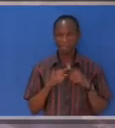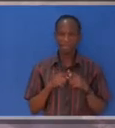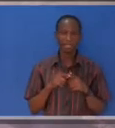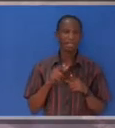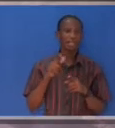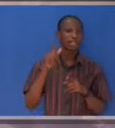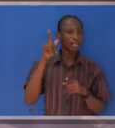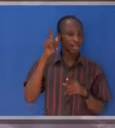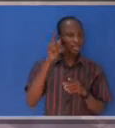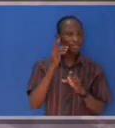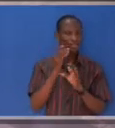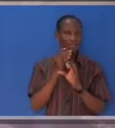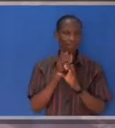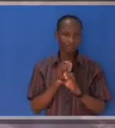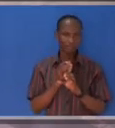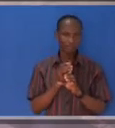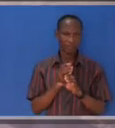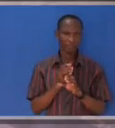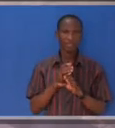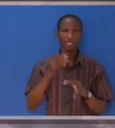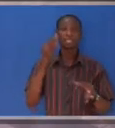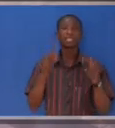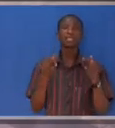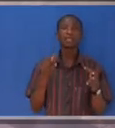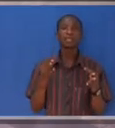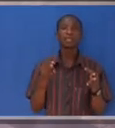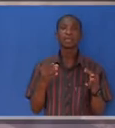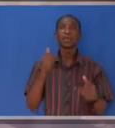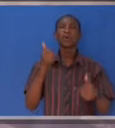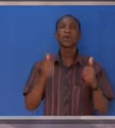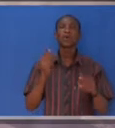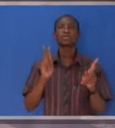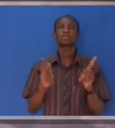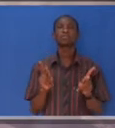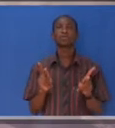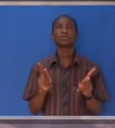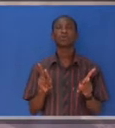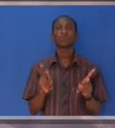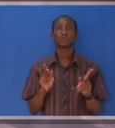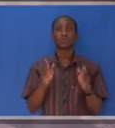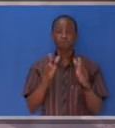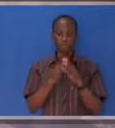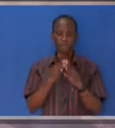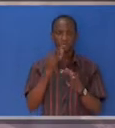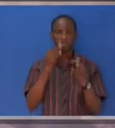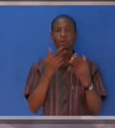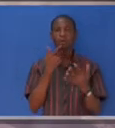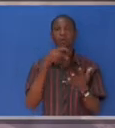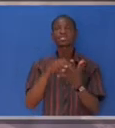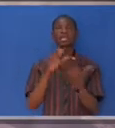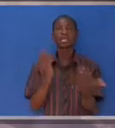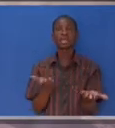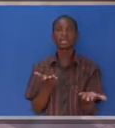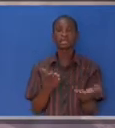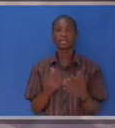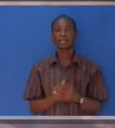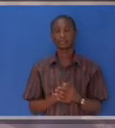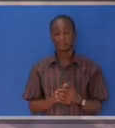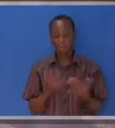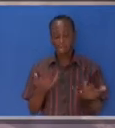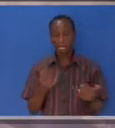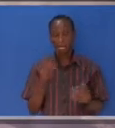yi na te muda no kra no endi pa ben e na o mbeshia atemu wo asetena